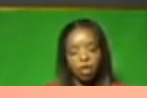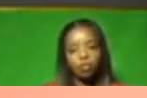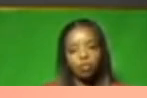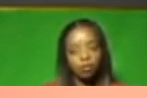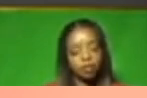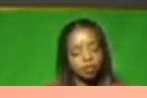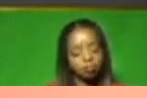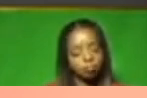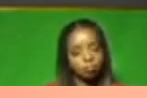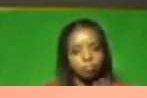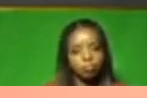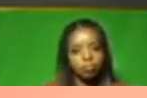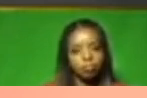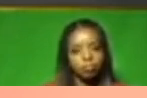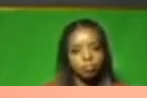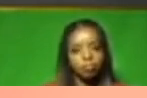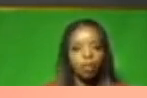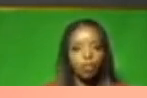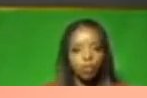unity,